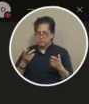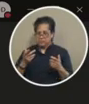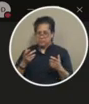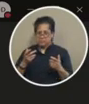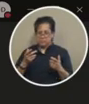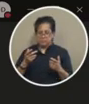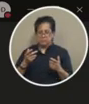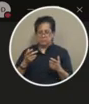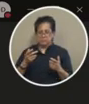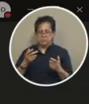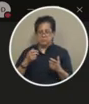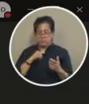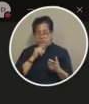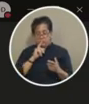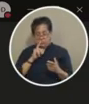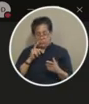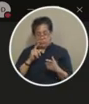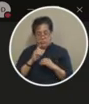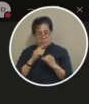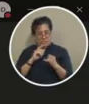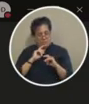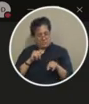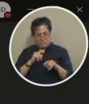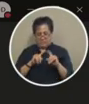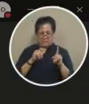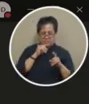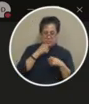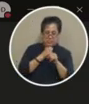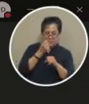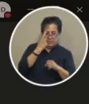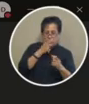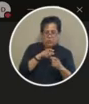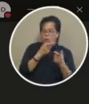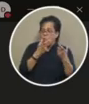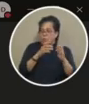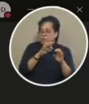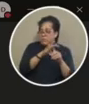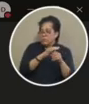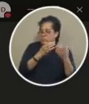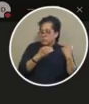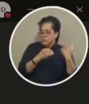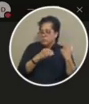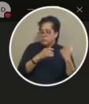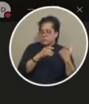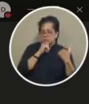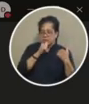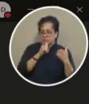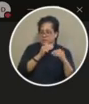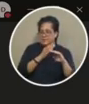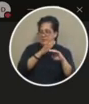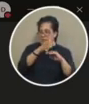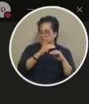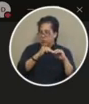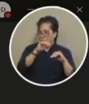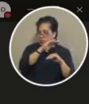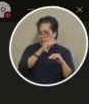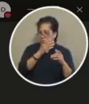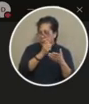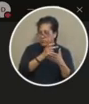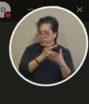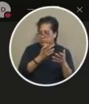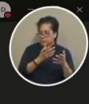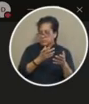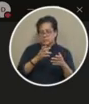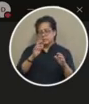not sure you're going to give me an answer today, but it just doesn't make sense to me if we've already done it and it's not exceeding what was approved to begin with.